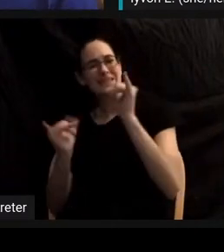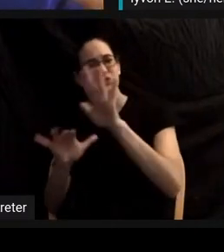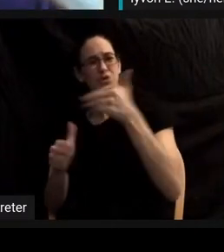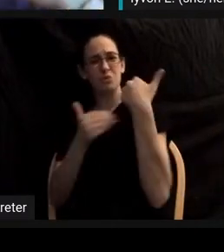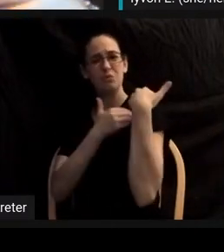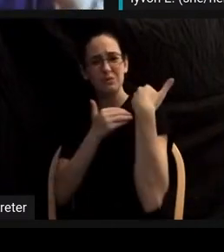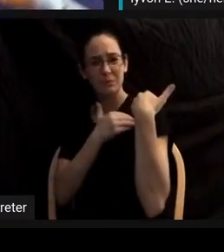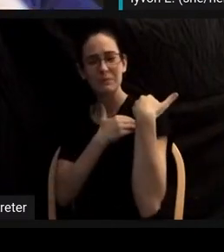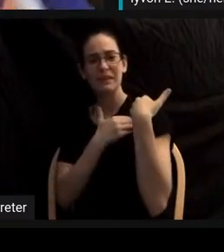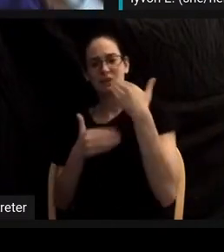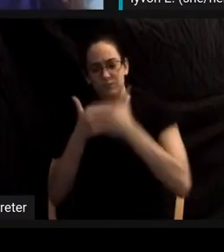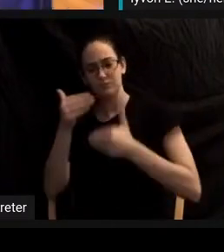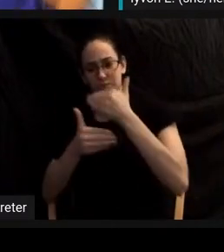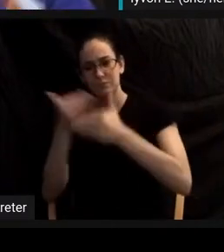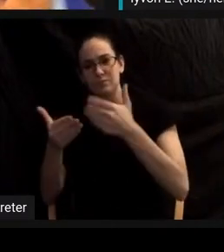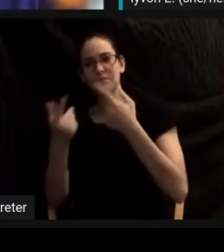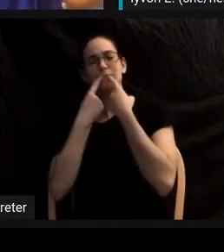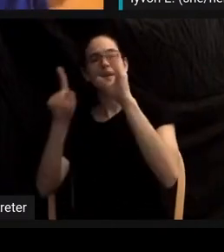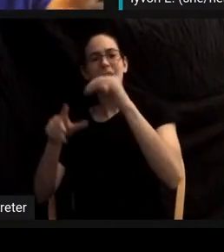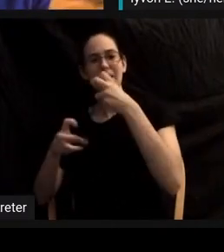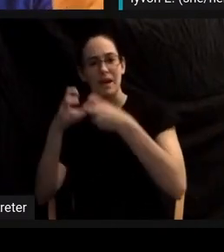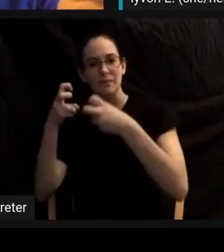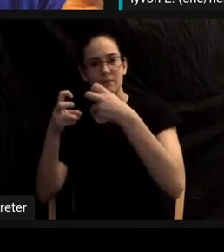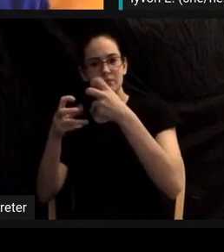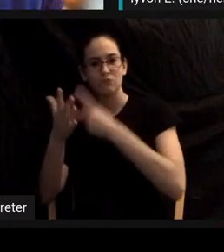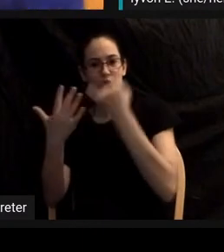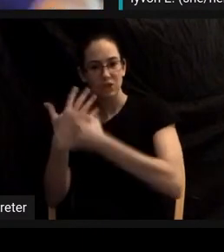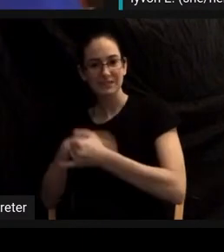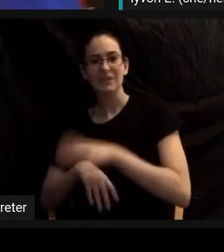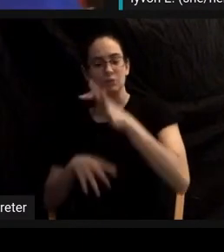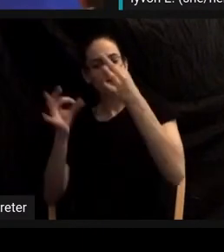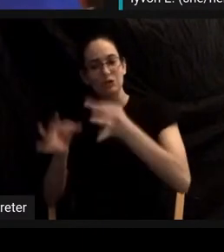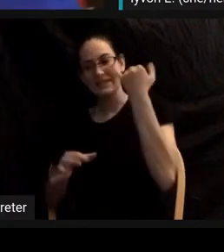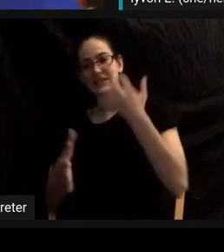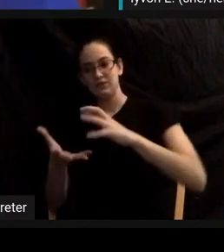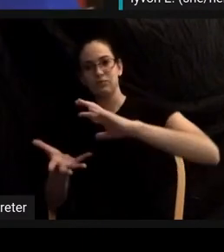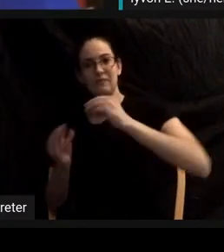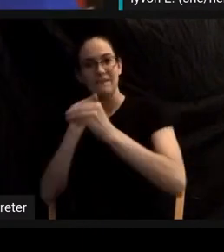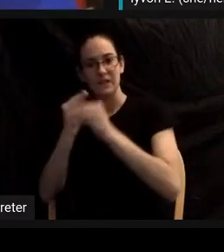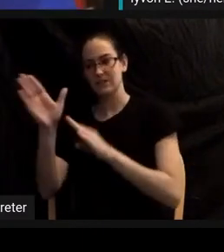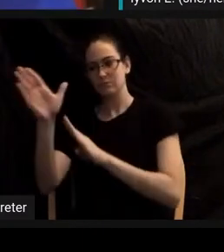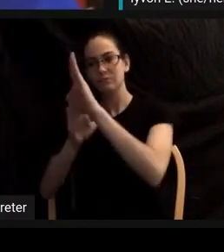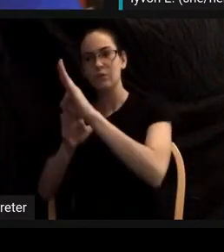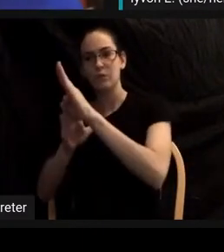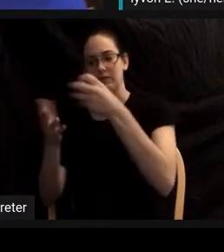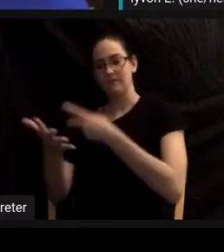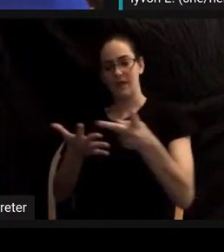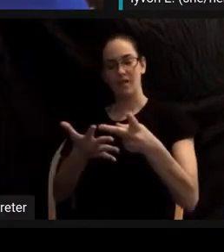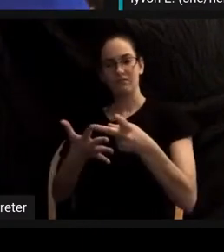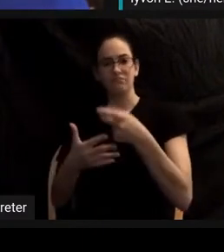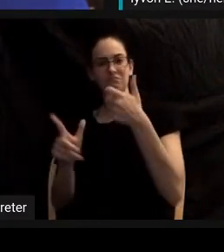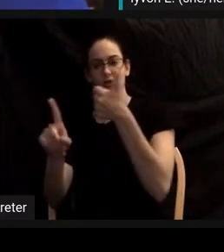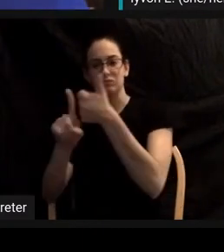ultimately chose at one point whether to like say, I'm gonna fix it or I'm gonna just let this glass ball break, mm-hmm. you know? And that's a big part of it as